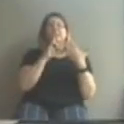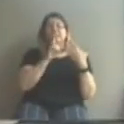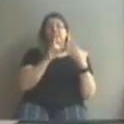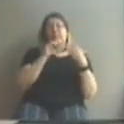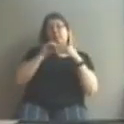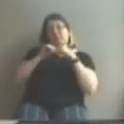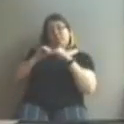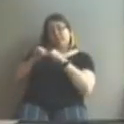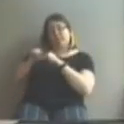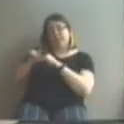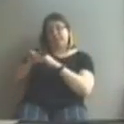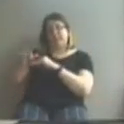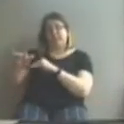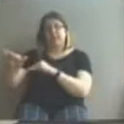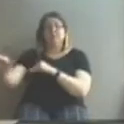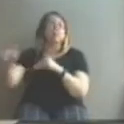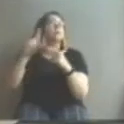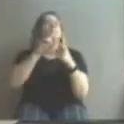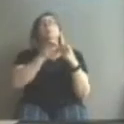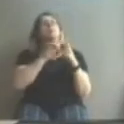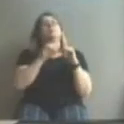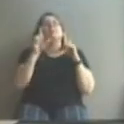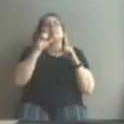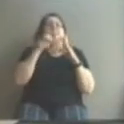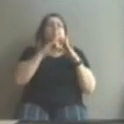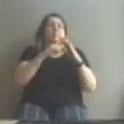but it doesn't go in effect to July 1st. So,